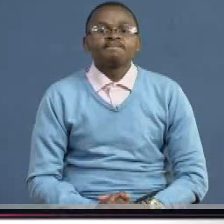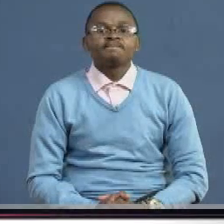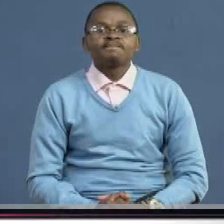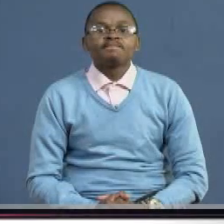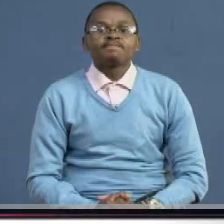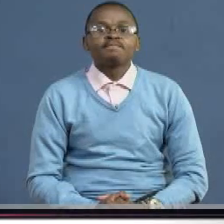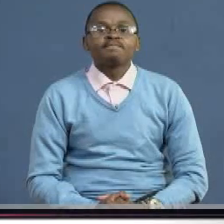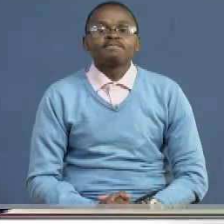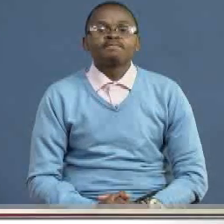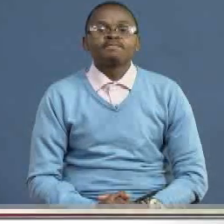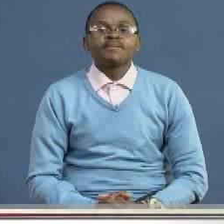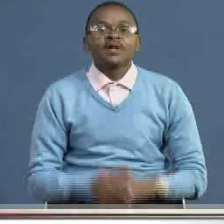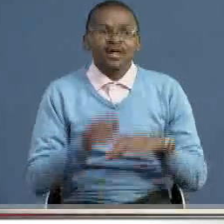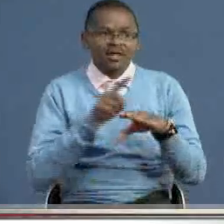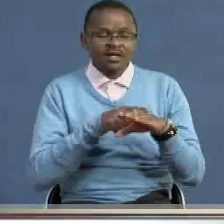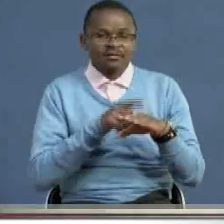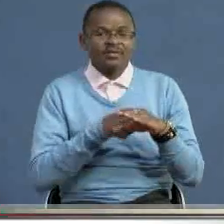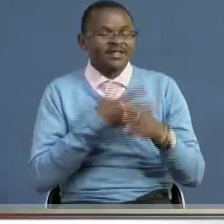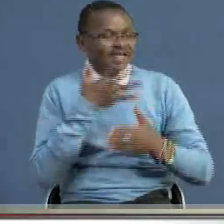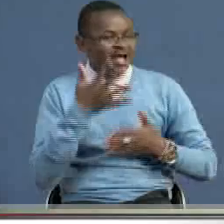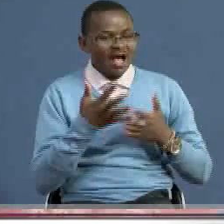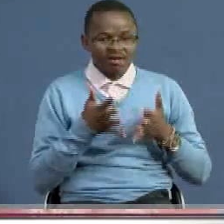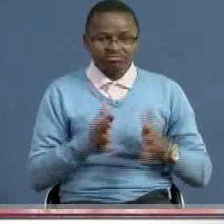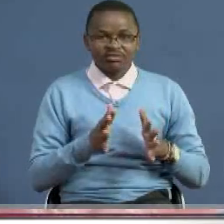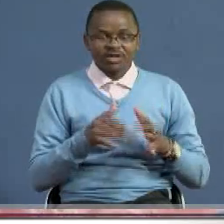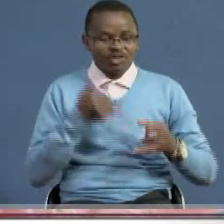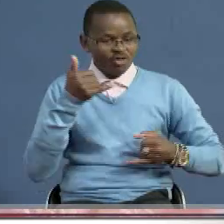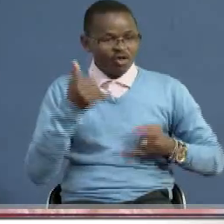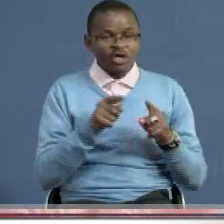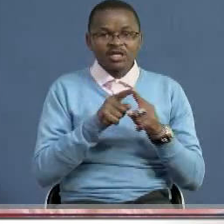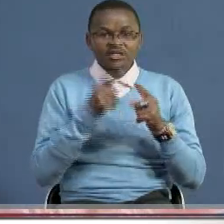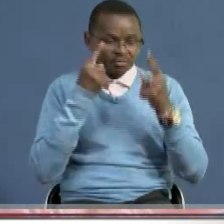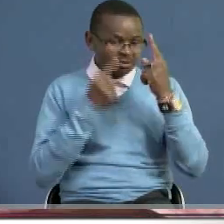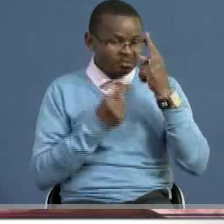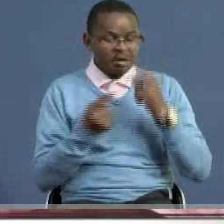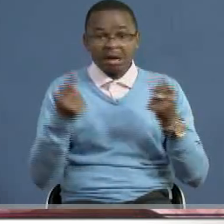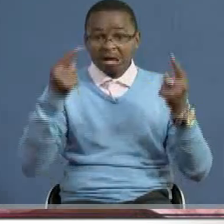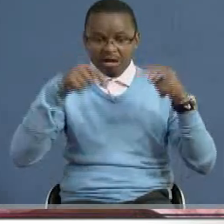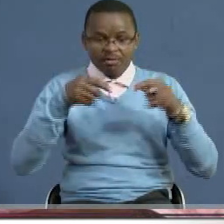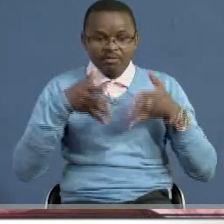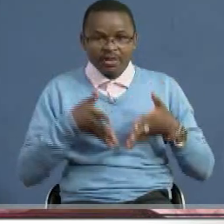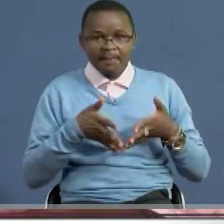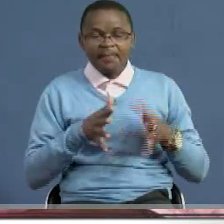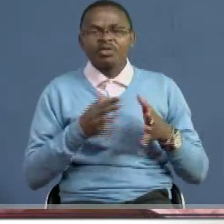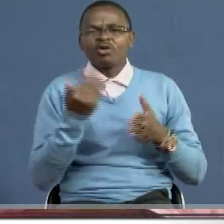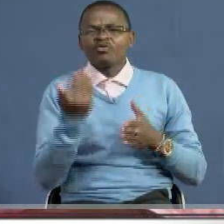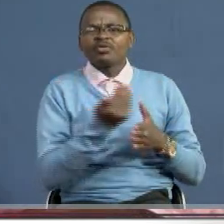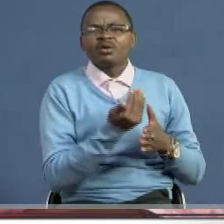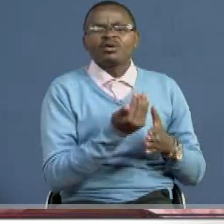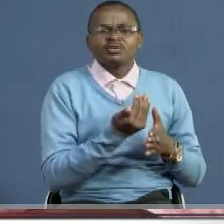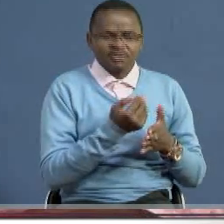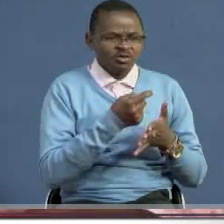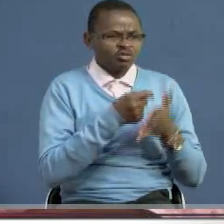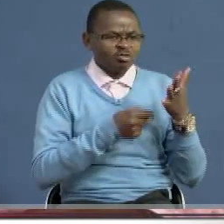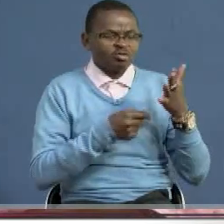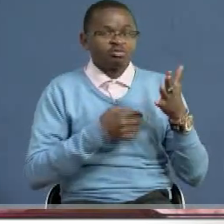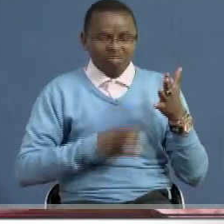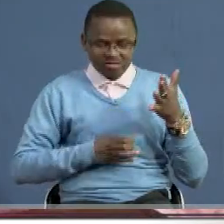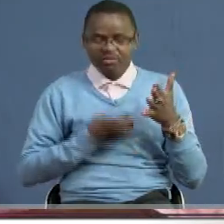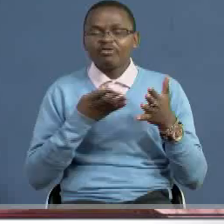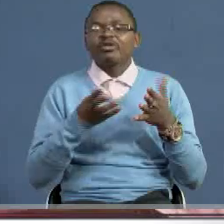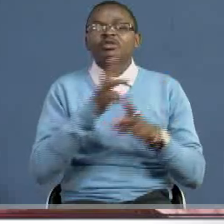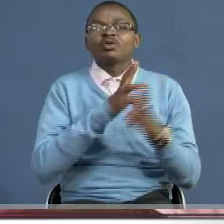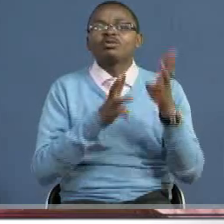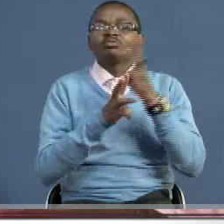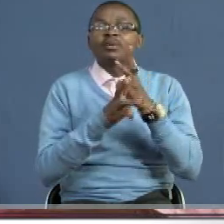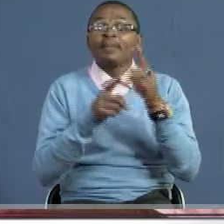The overwhelming love, instant happiness, joy, and even tears that come with the birth of a child is a roller coaster of emotions out of this